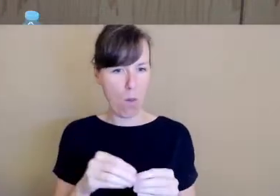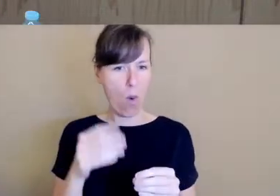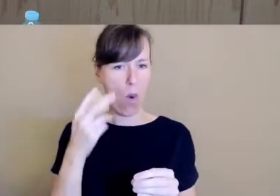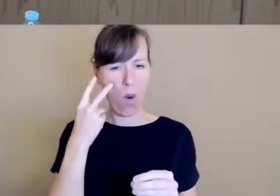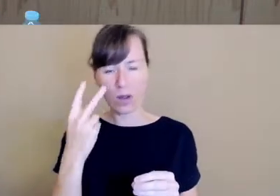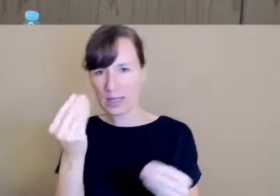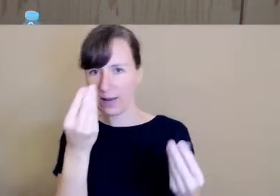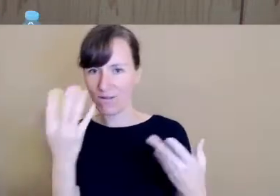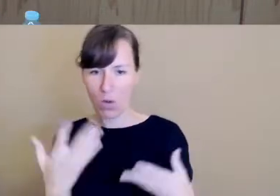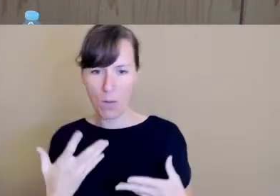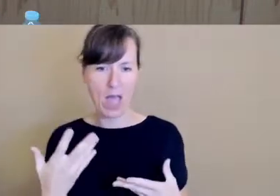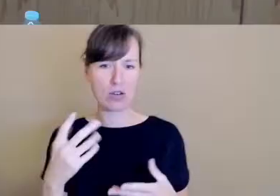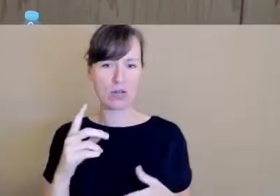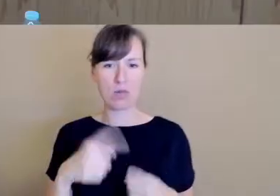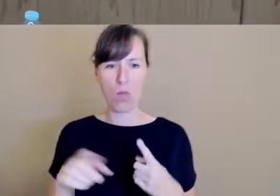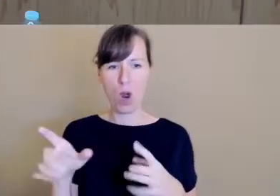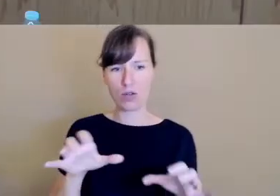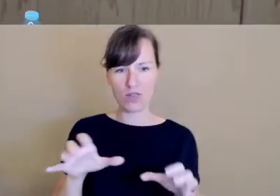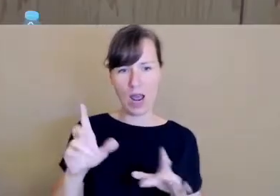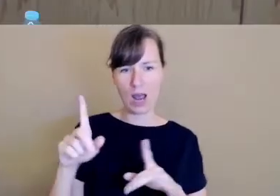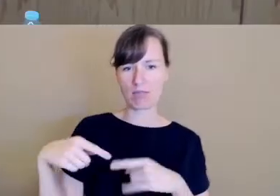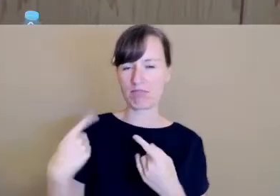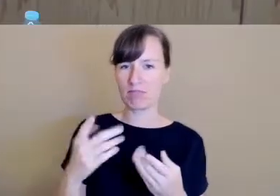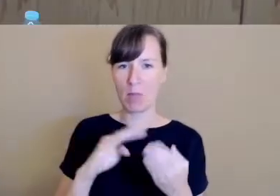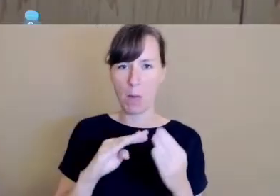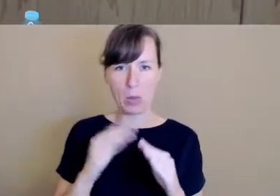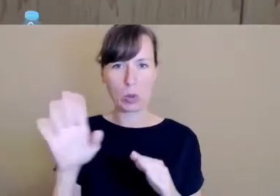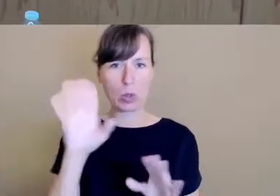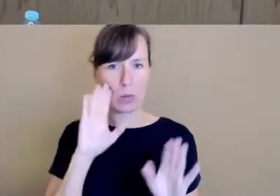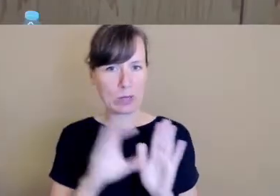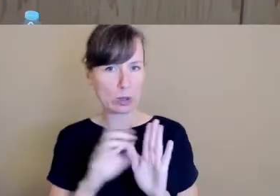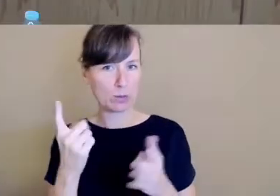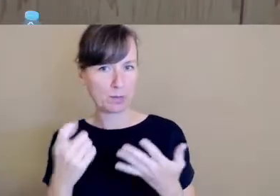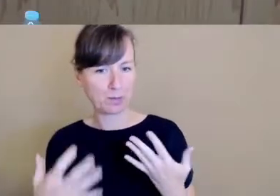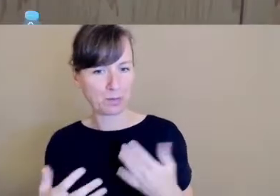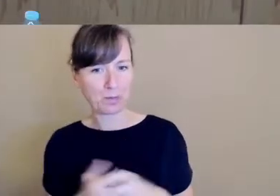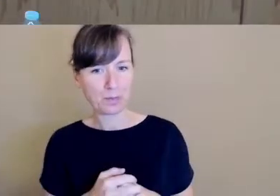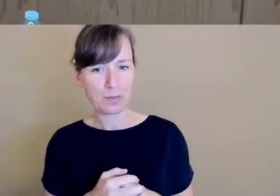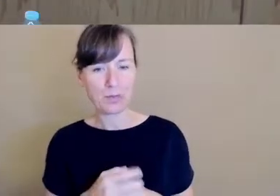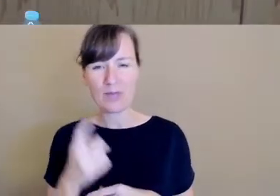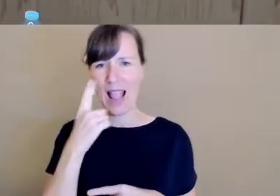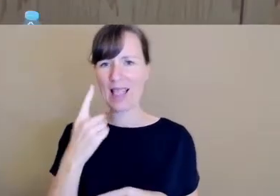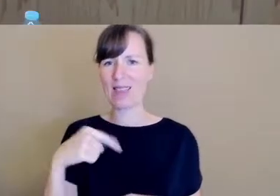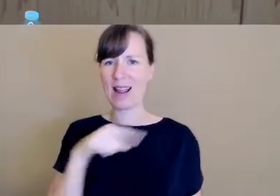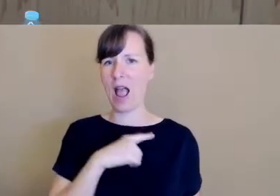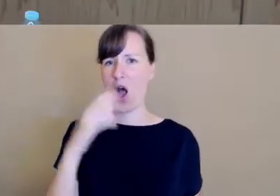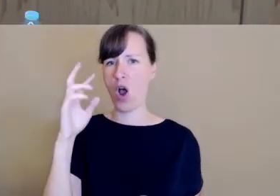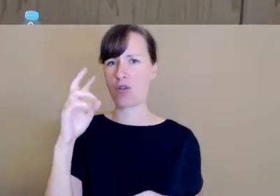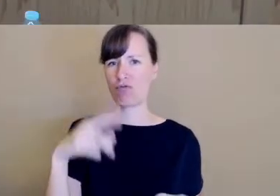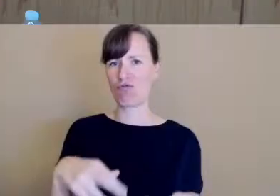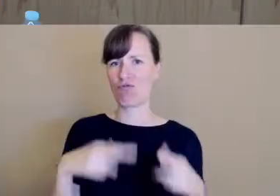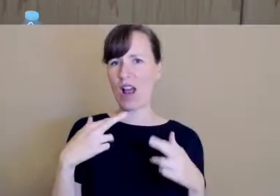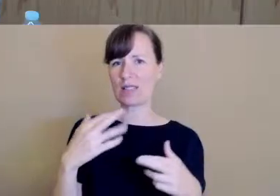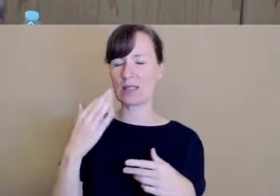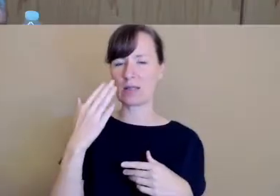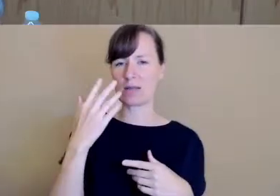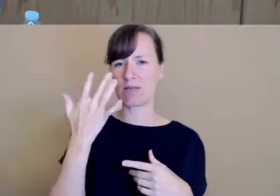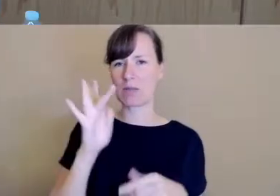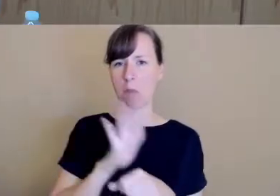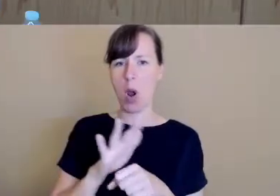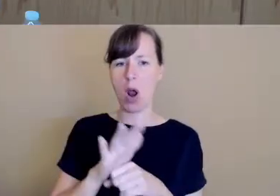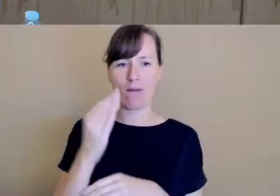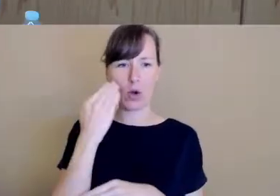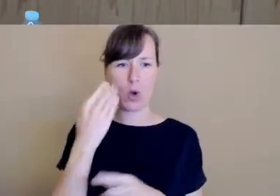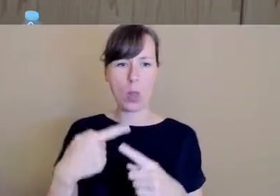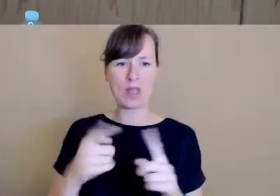pictures, so on and so on. I think our residents are smart enough to know the difference between the two regarding that, going forward